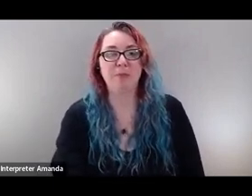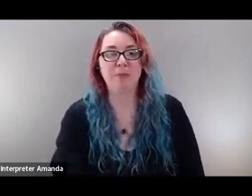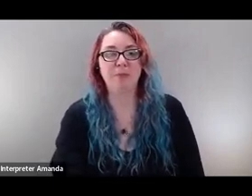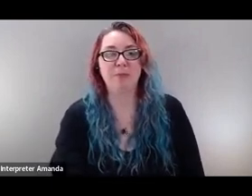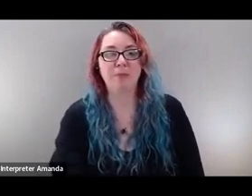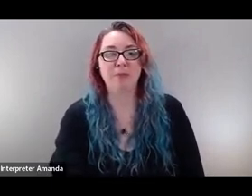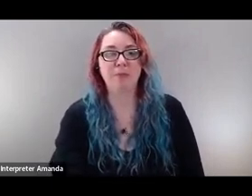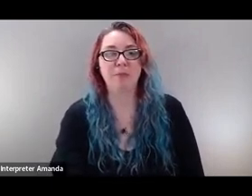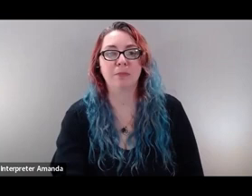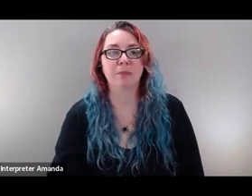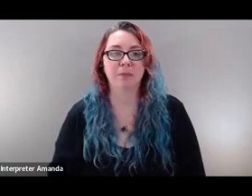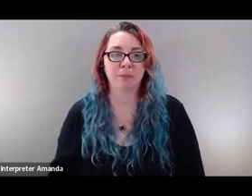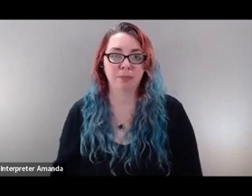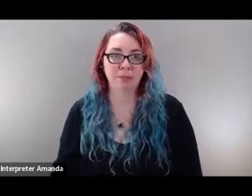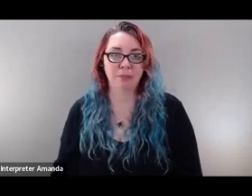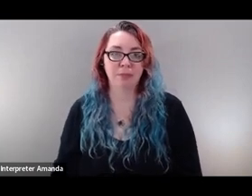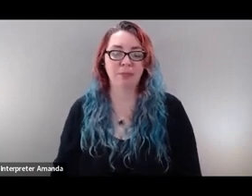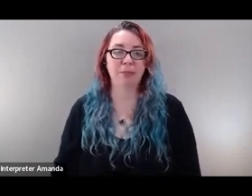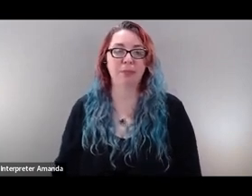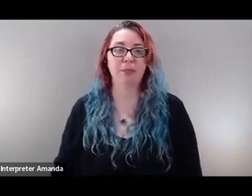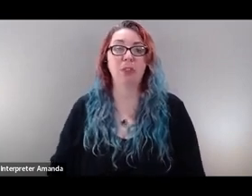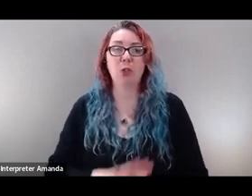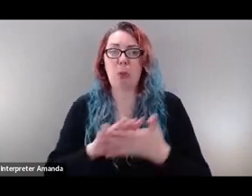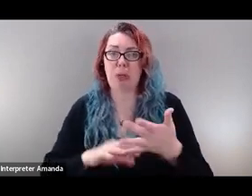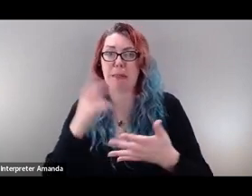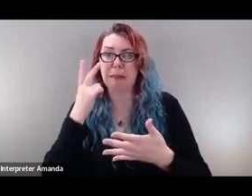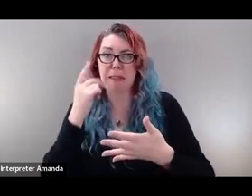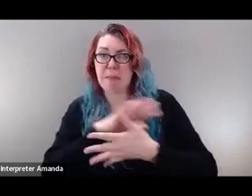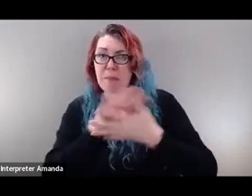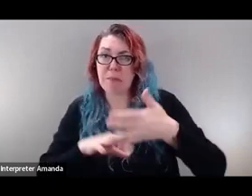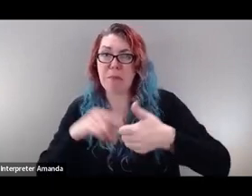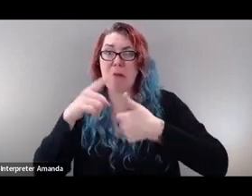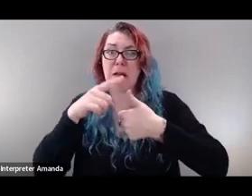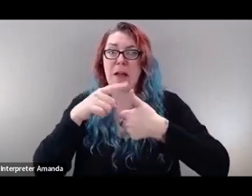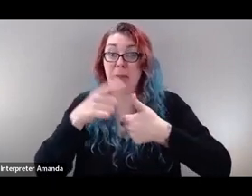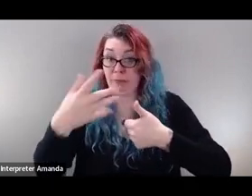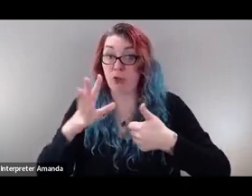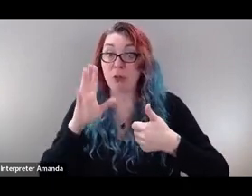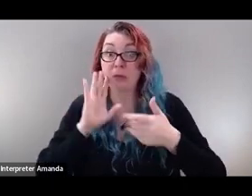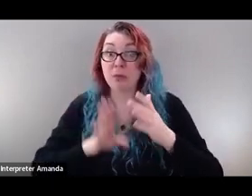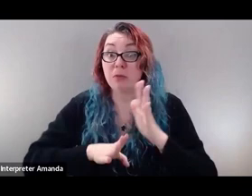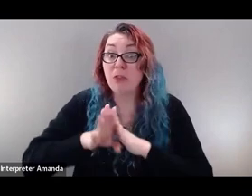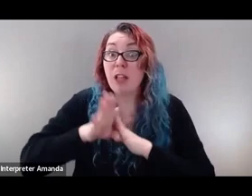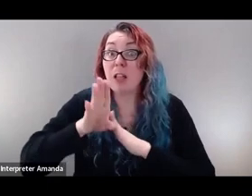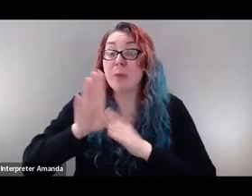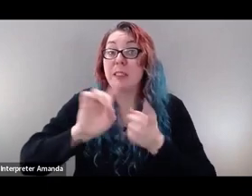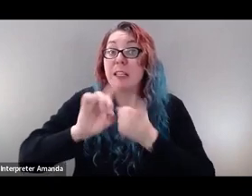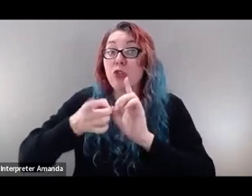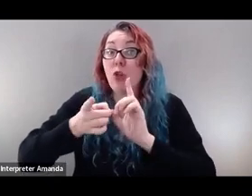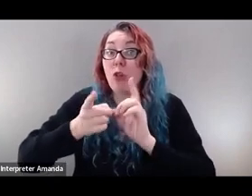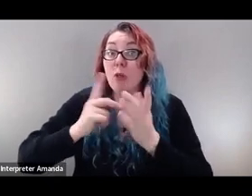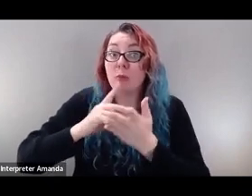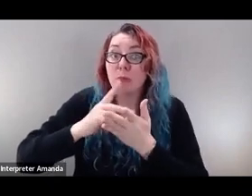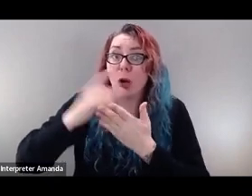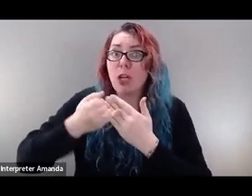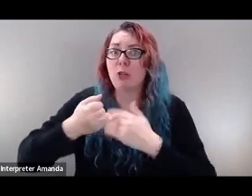we ask who amongst you developed a digital initiative. If you developed initiative, did you found one